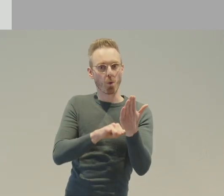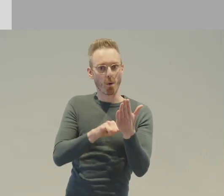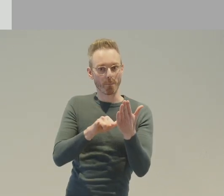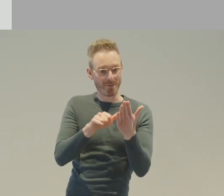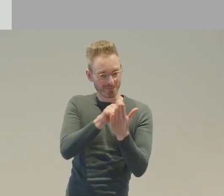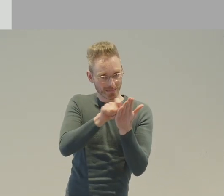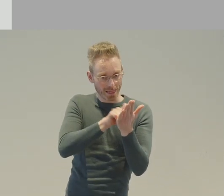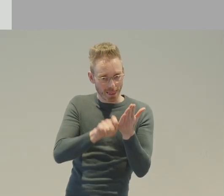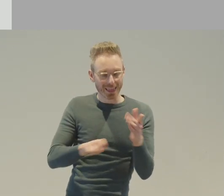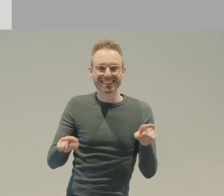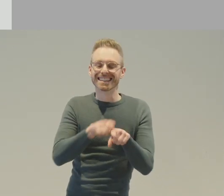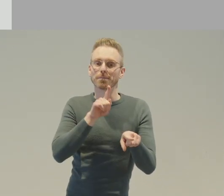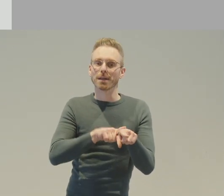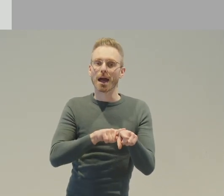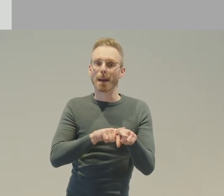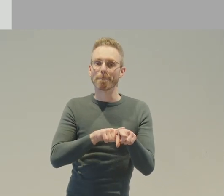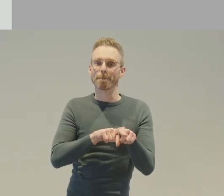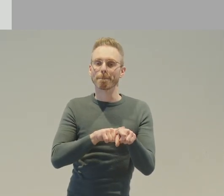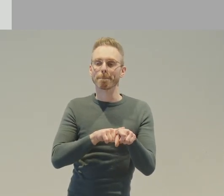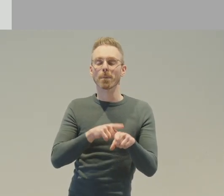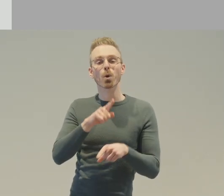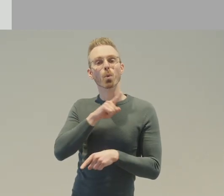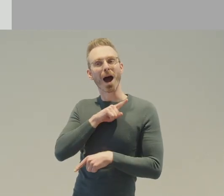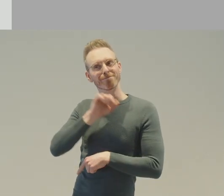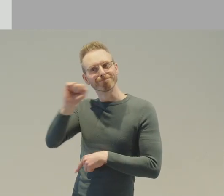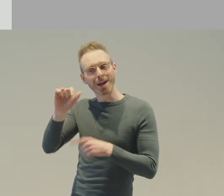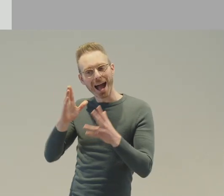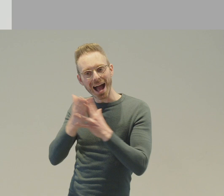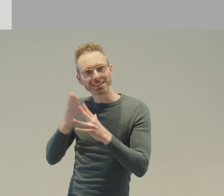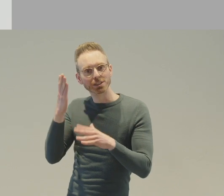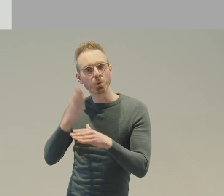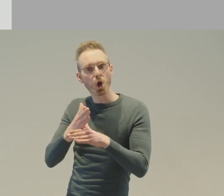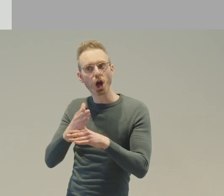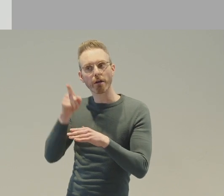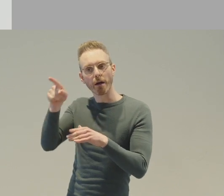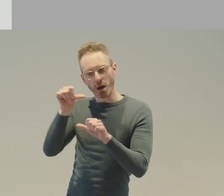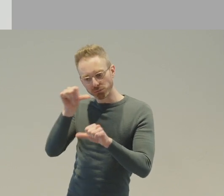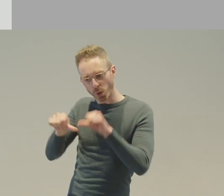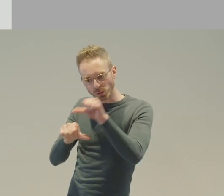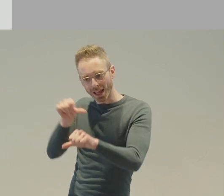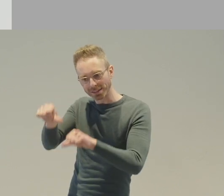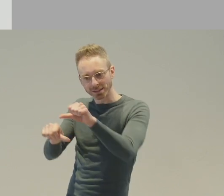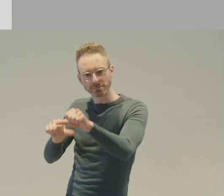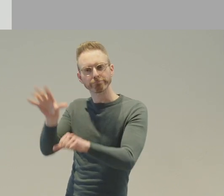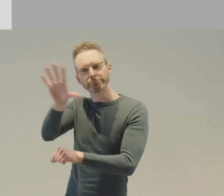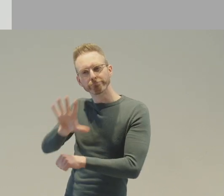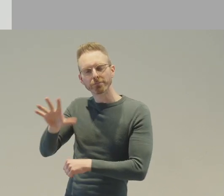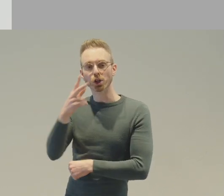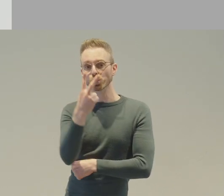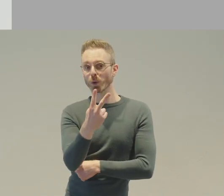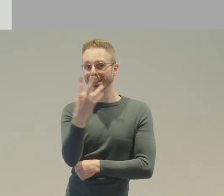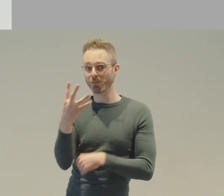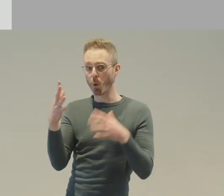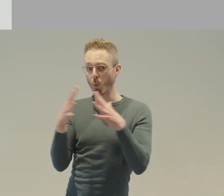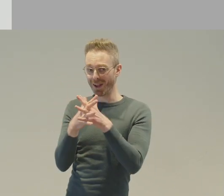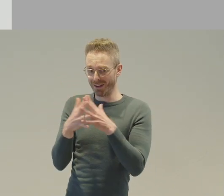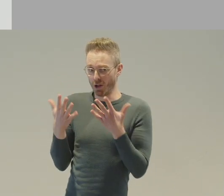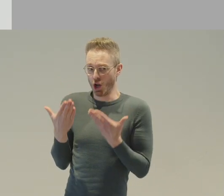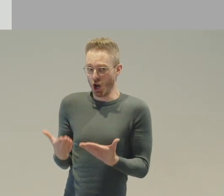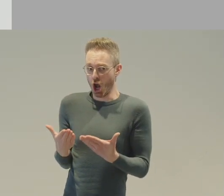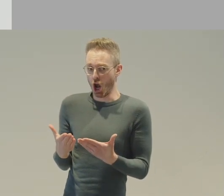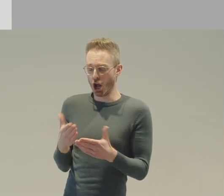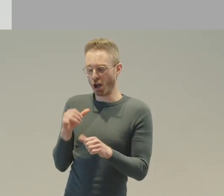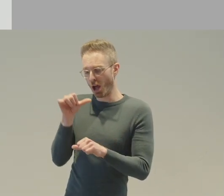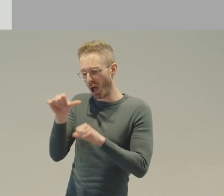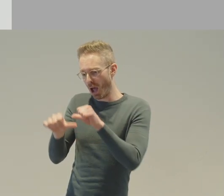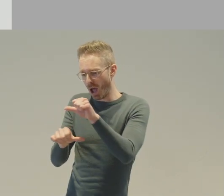The real risk with this, because it's taking 24 weeks at the moment or more sometimes, if you get to the point that an advisor